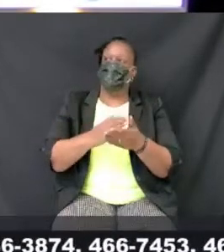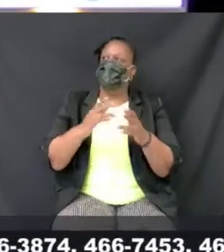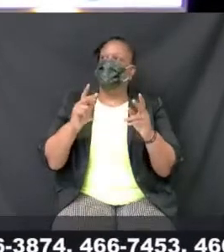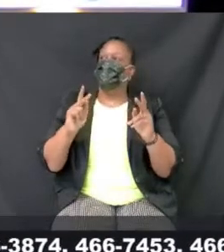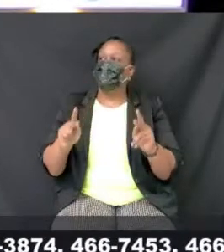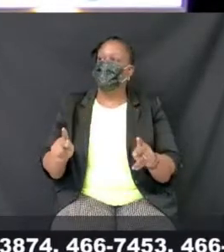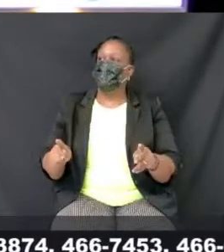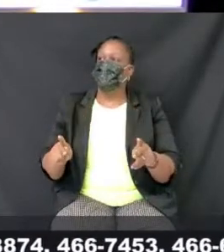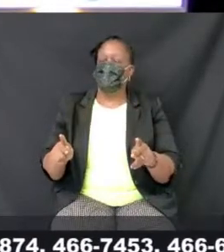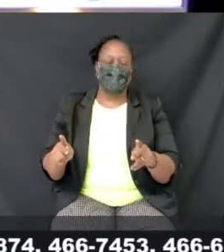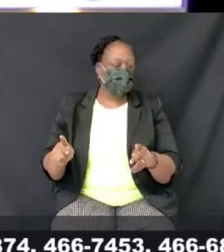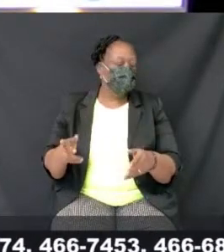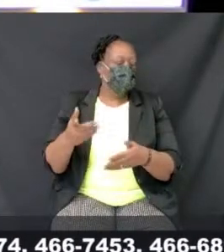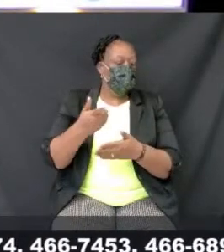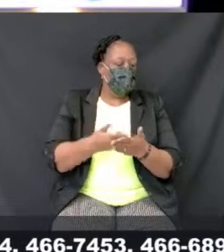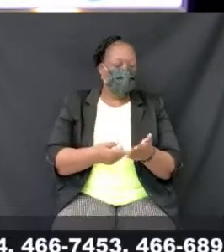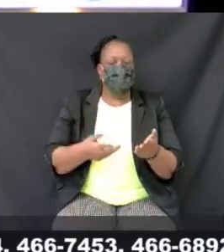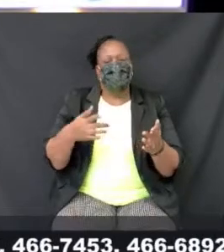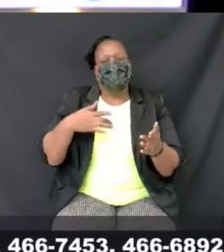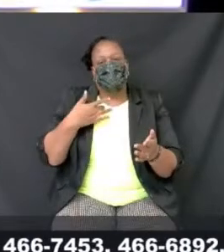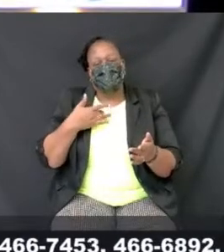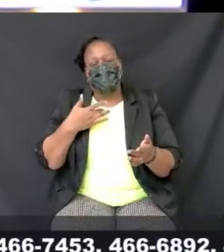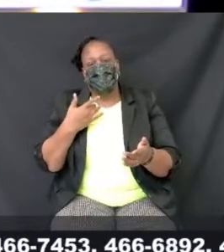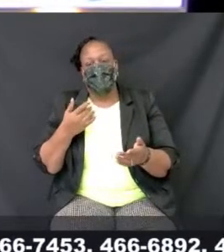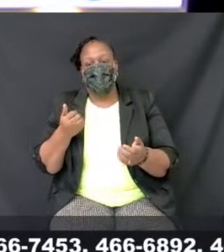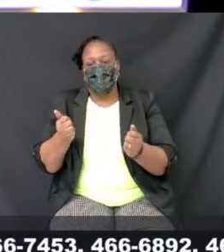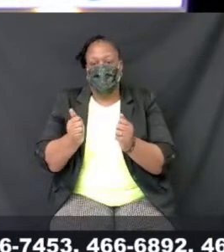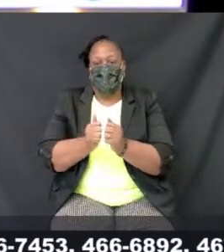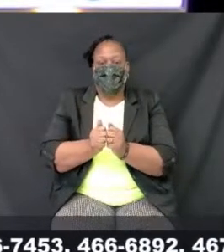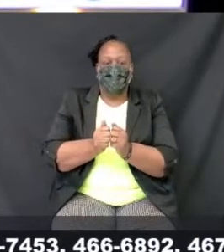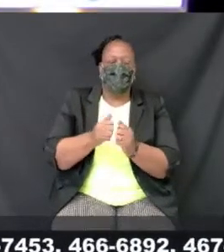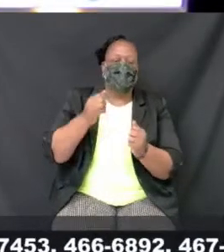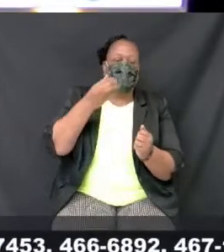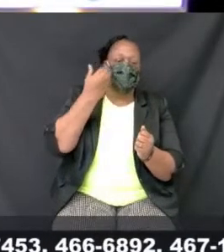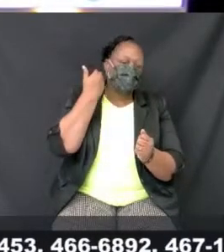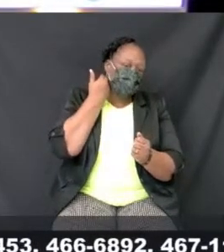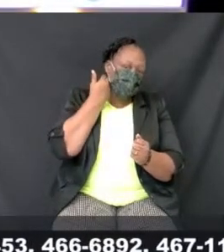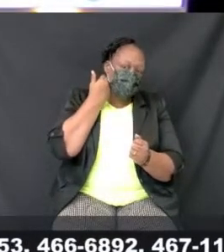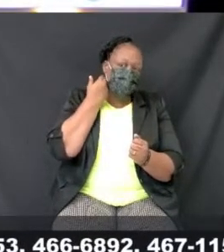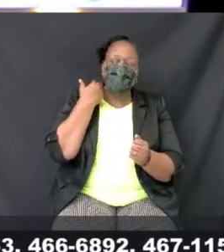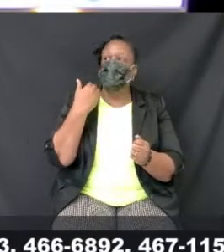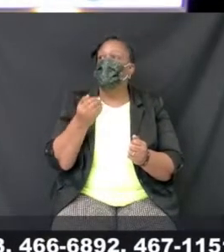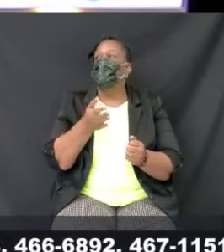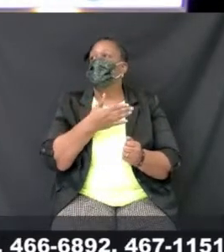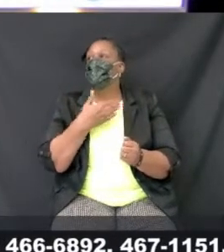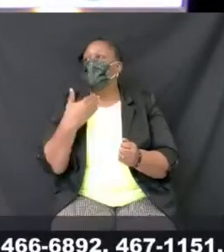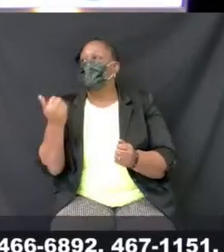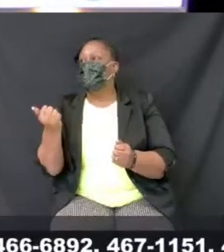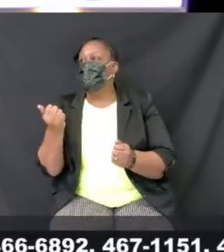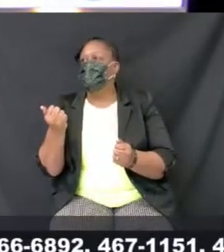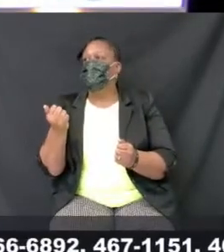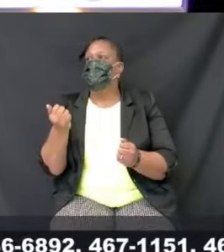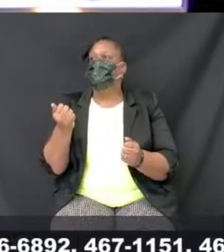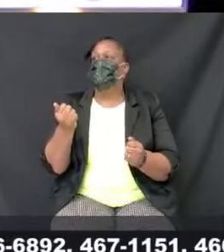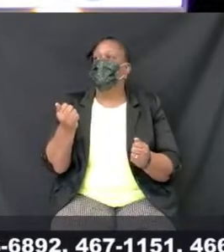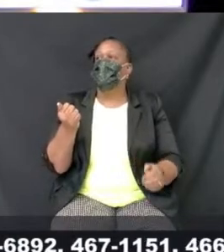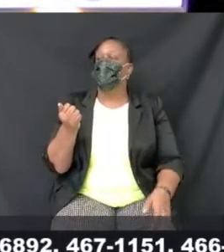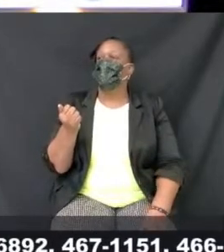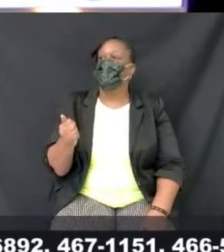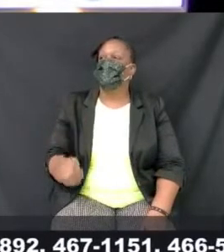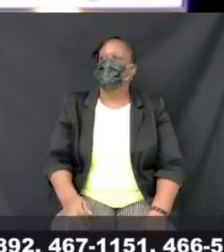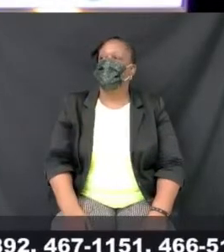flu and symptoms with the coronavirus, but you really can't distinguish them clinically. Because first of all, we're saying, one, you can